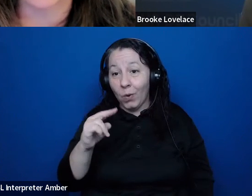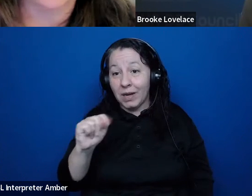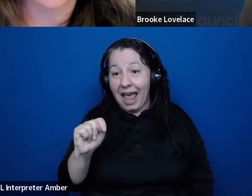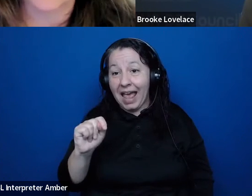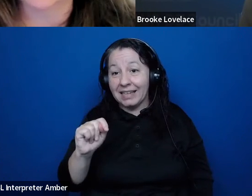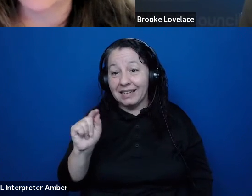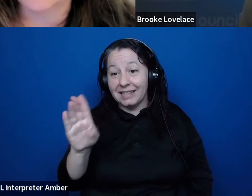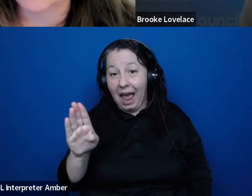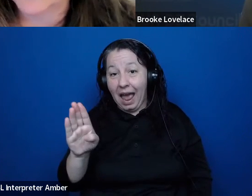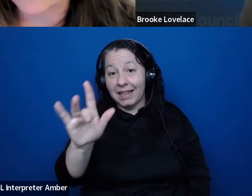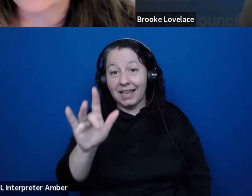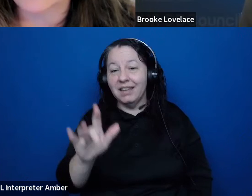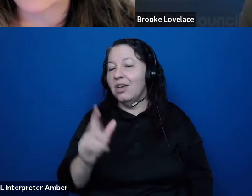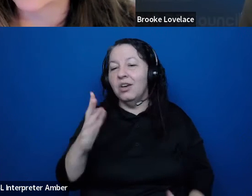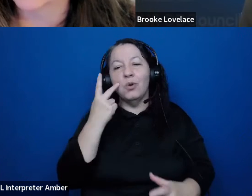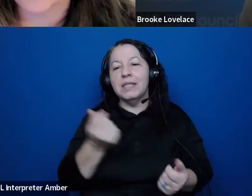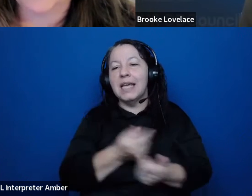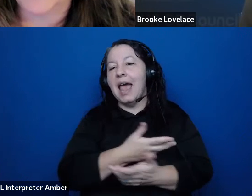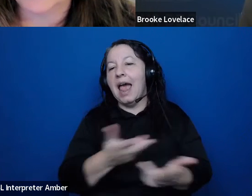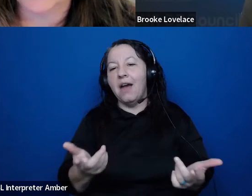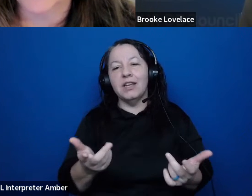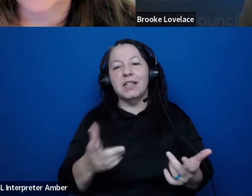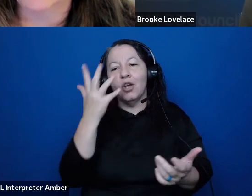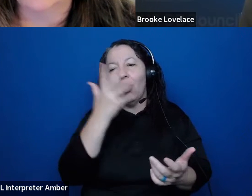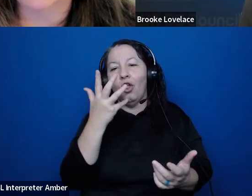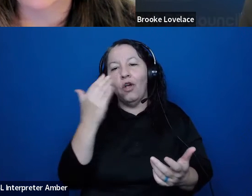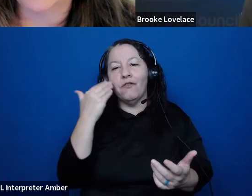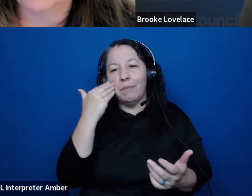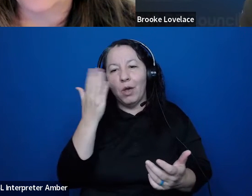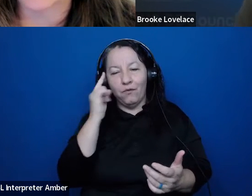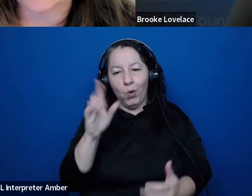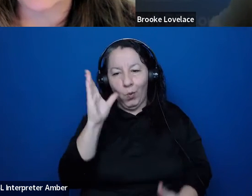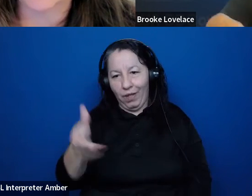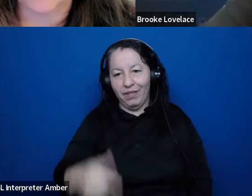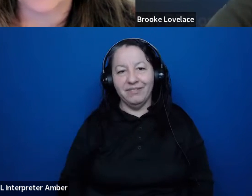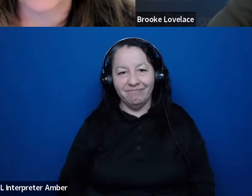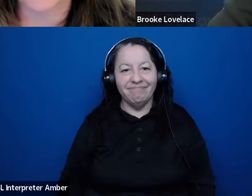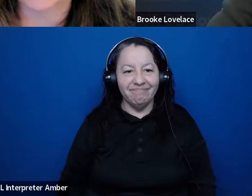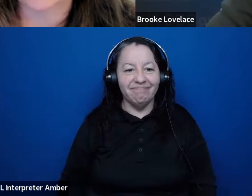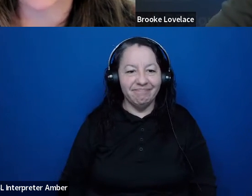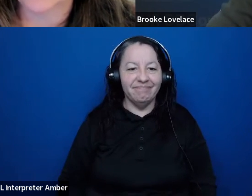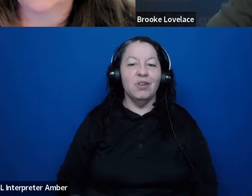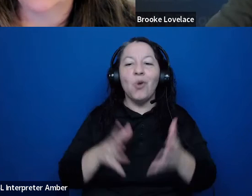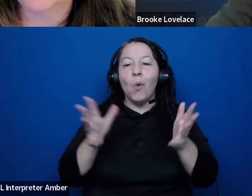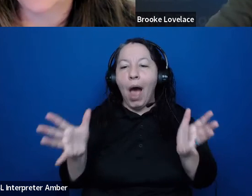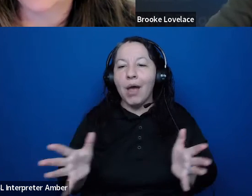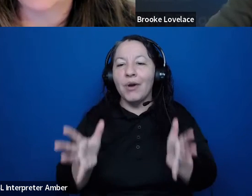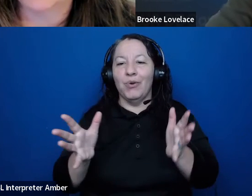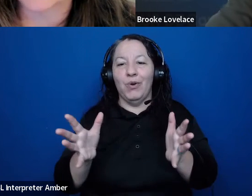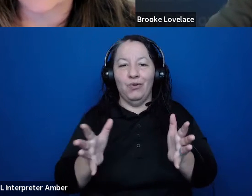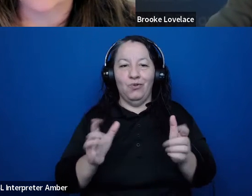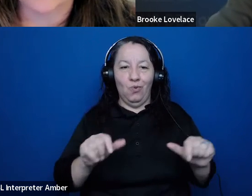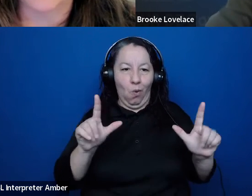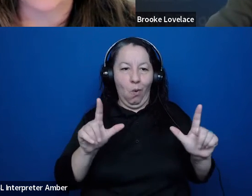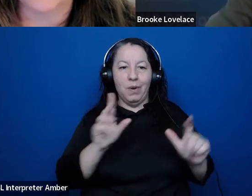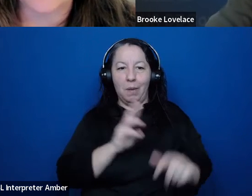click on it, you will get everything that was on, and it'll look very familiar on that site. So I encourage you to take a look at all of